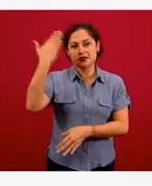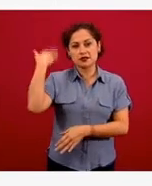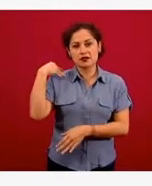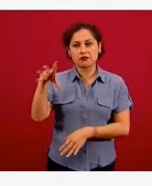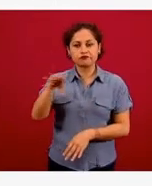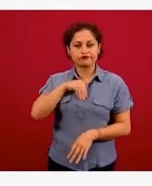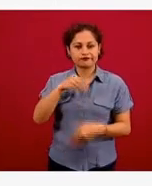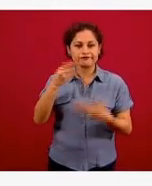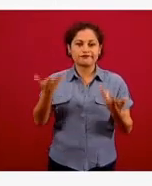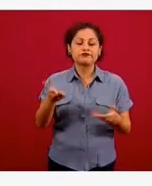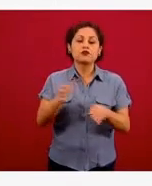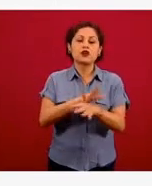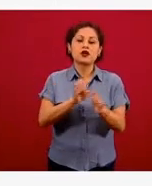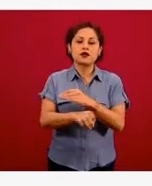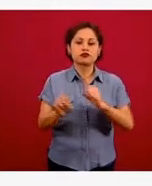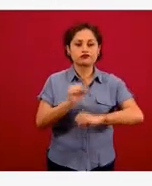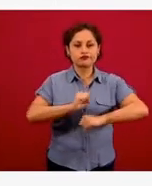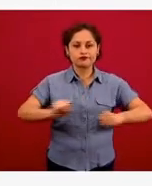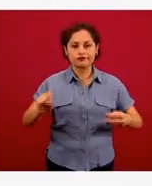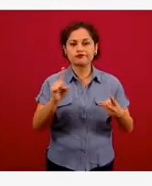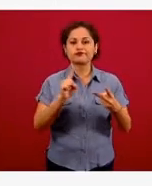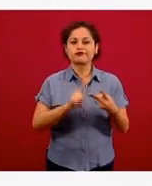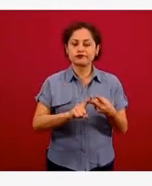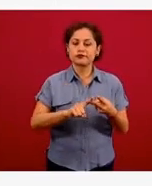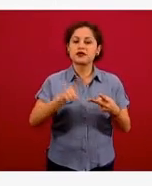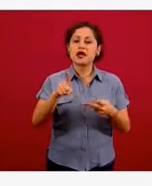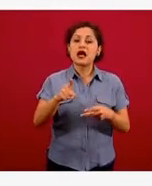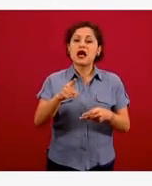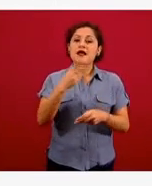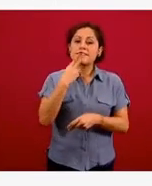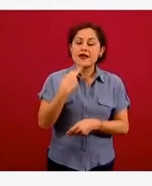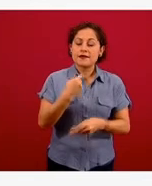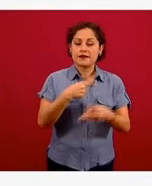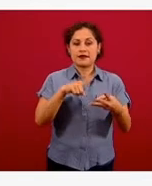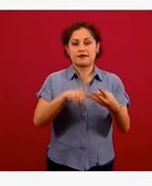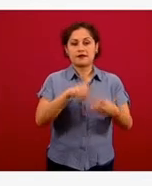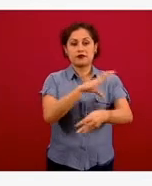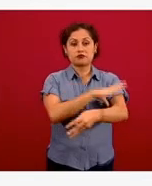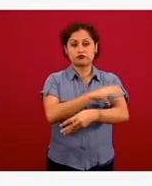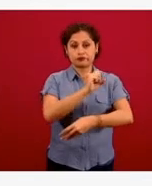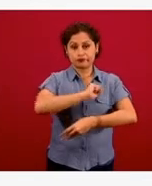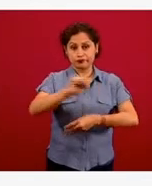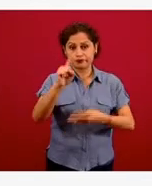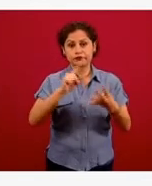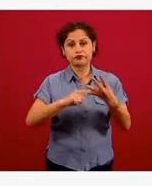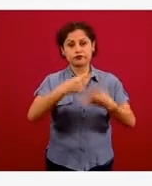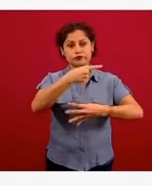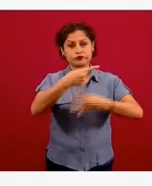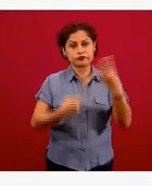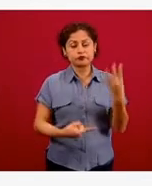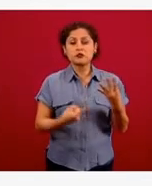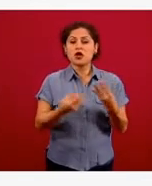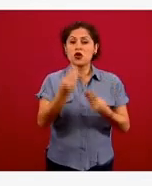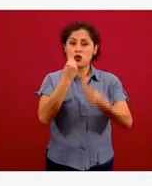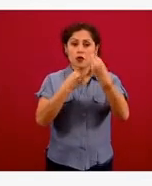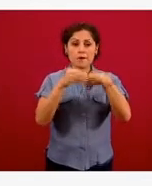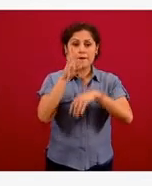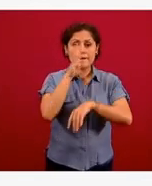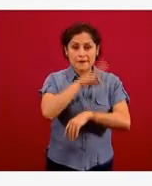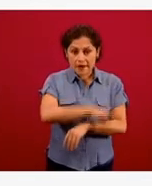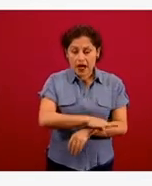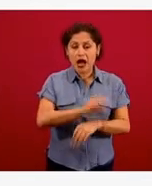younger people. But we have an enormous prevalence of pre-existing conditions such as obesity,